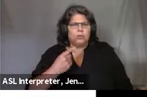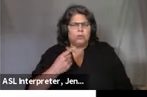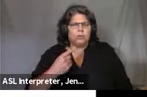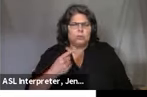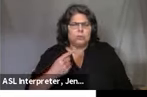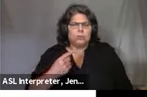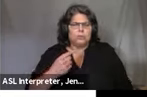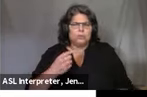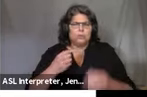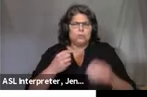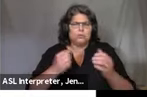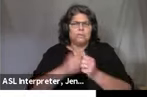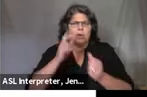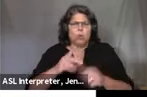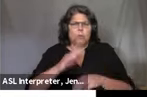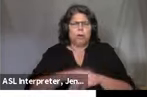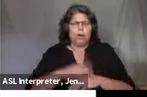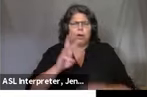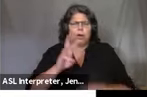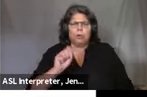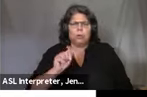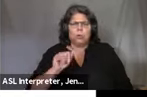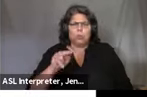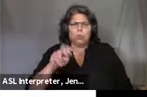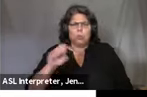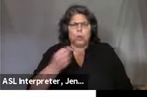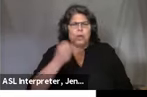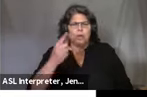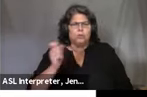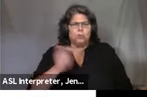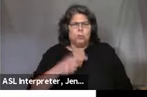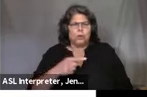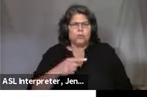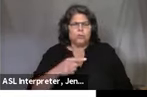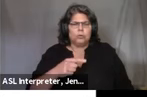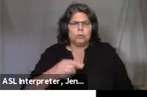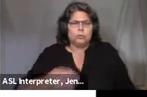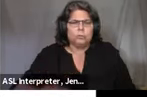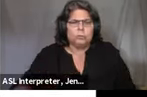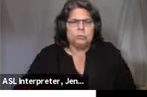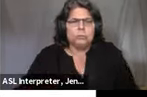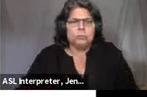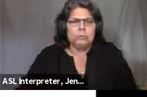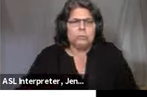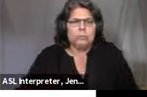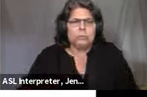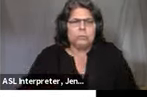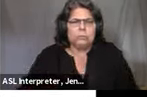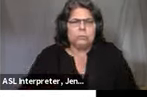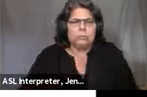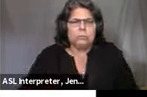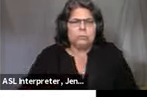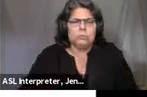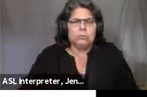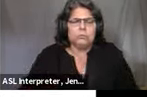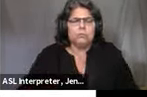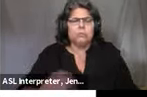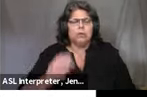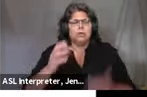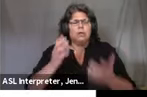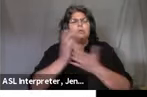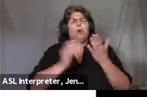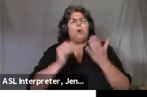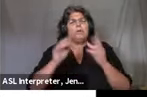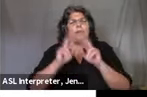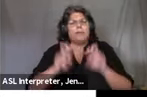question, and it might be beyond the scope of this document, but I'm wondering if the city, or as part of the analysis here,